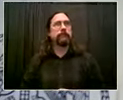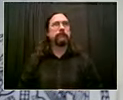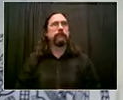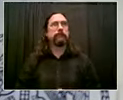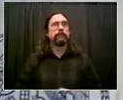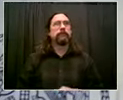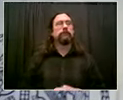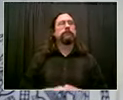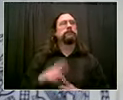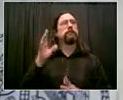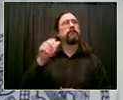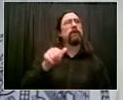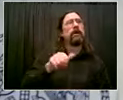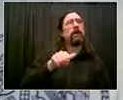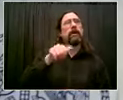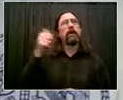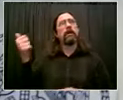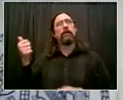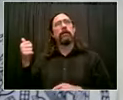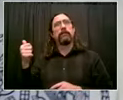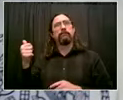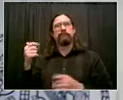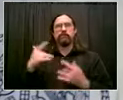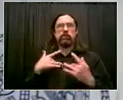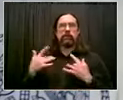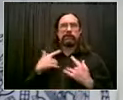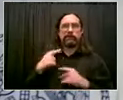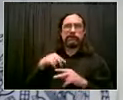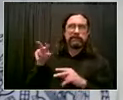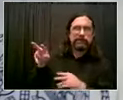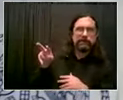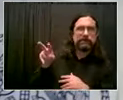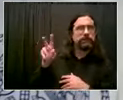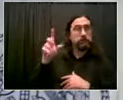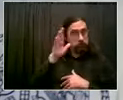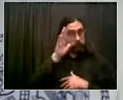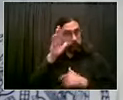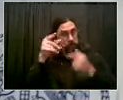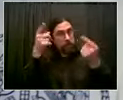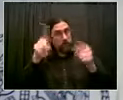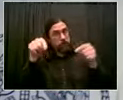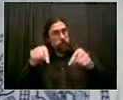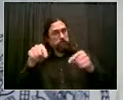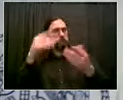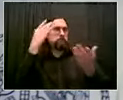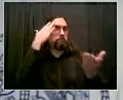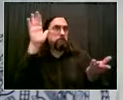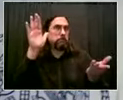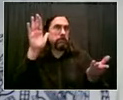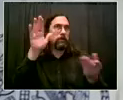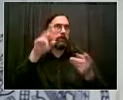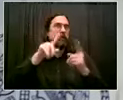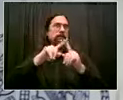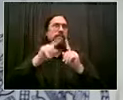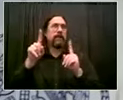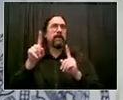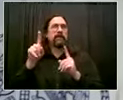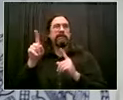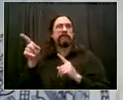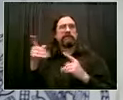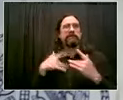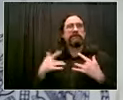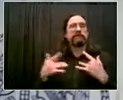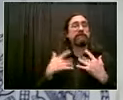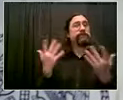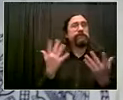is witness protection. But we know how important it is to encourage witnesses to come forward. NYPD has done a